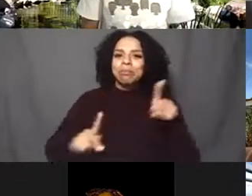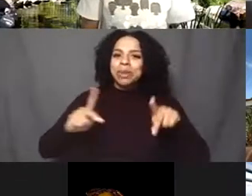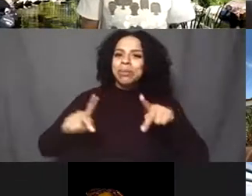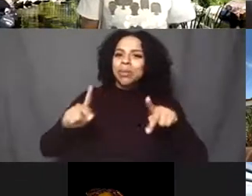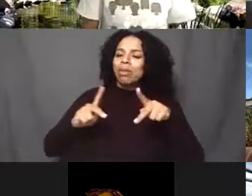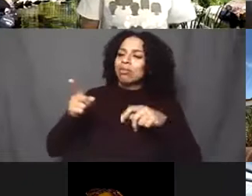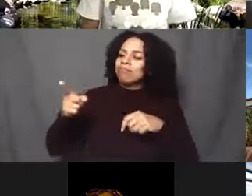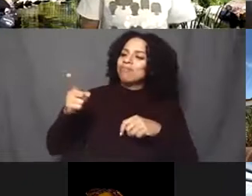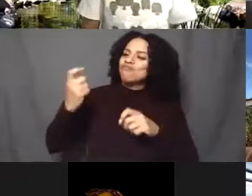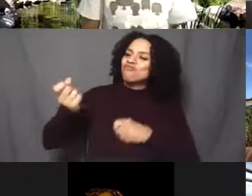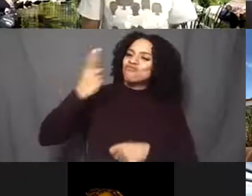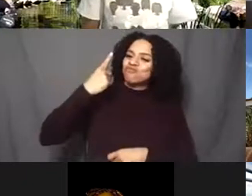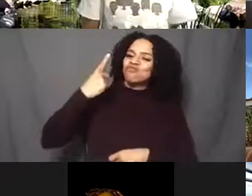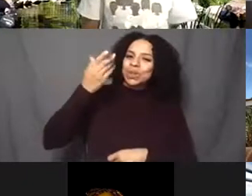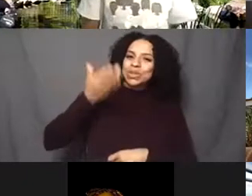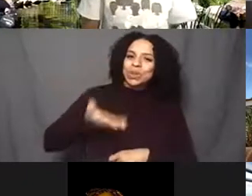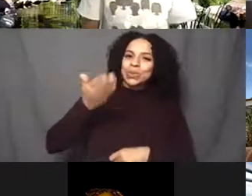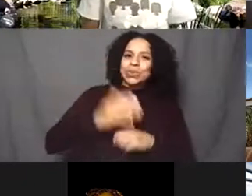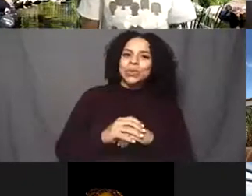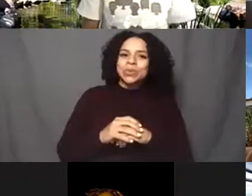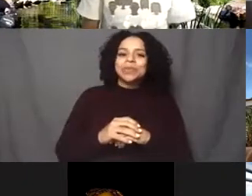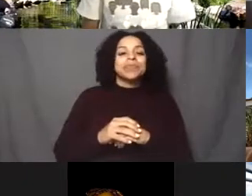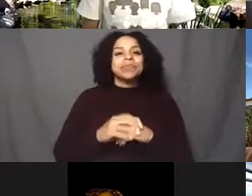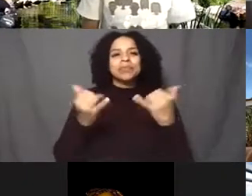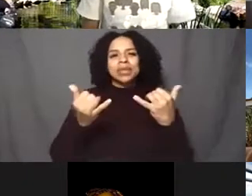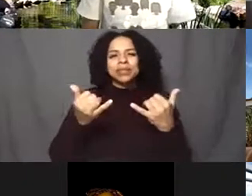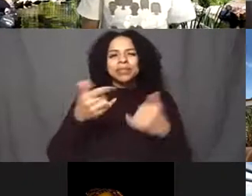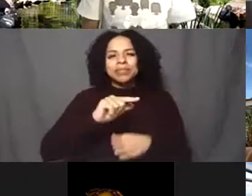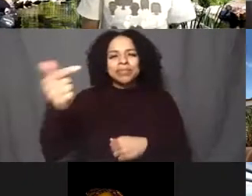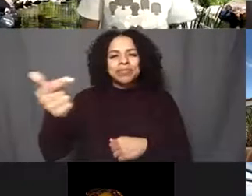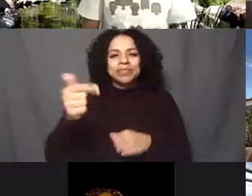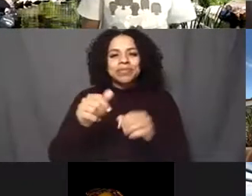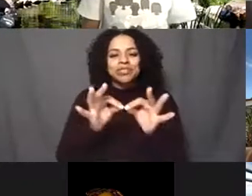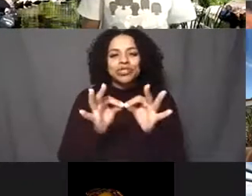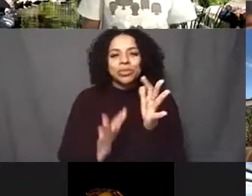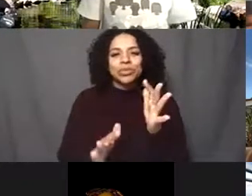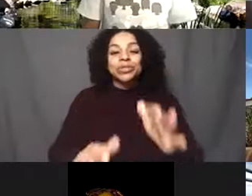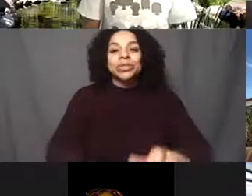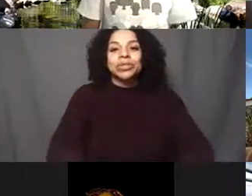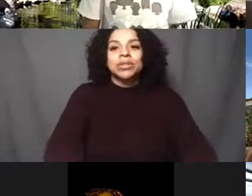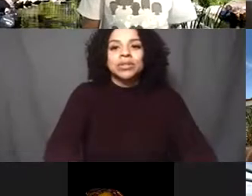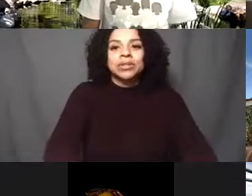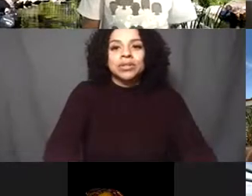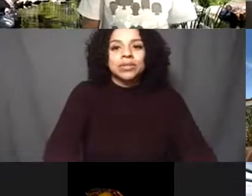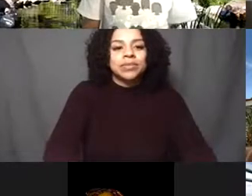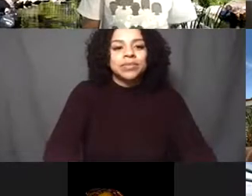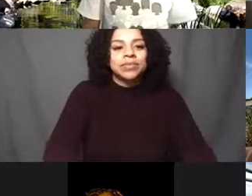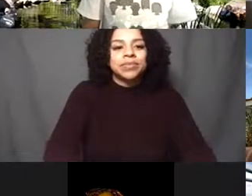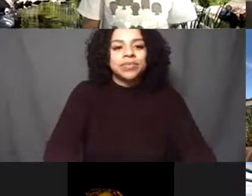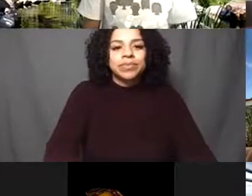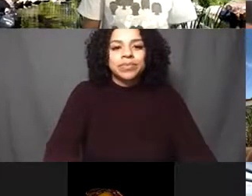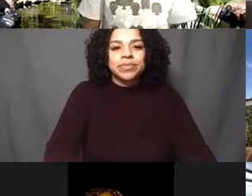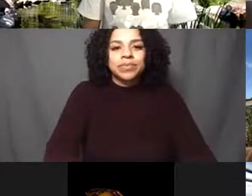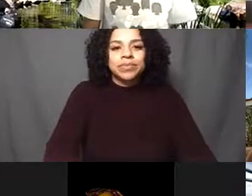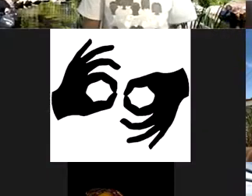who just know. Like if someone did something to you and you think they might've done it to you because it was Black, there are certain people you don't have to explain or justify it to.